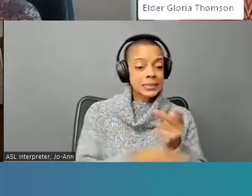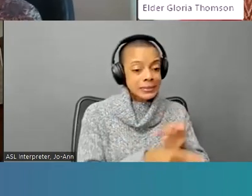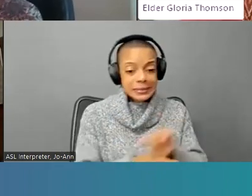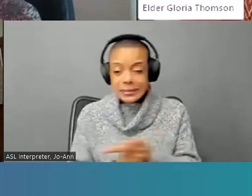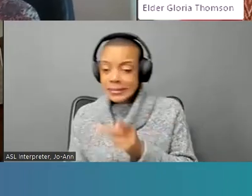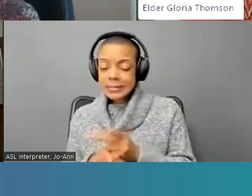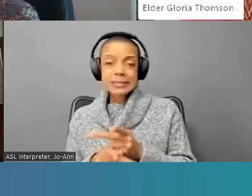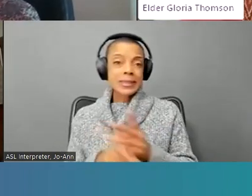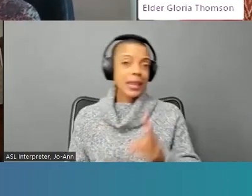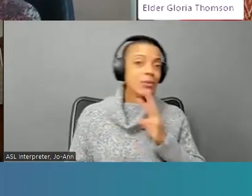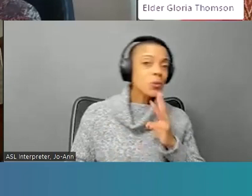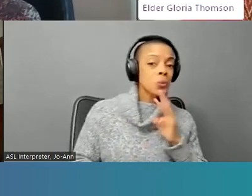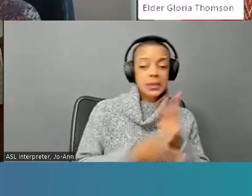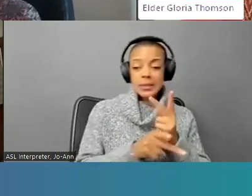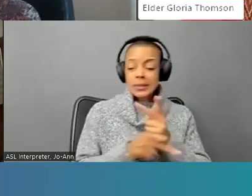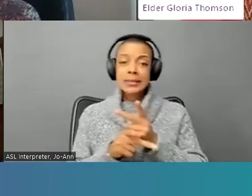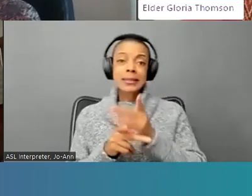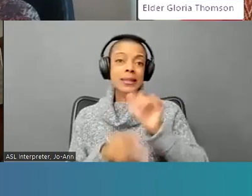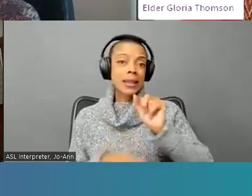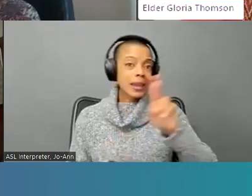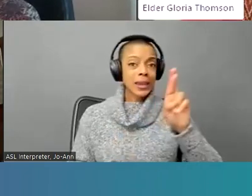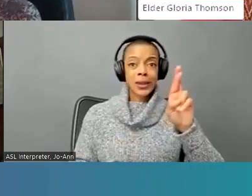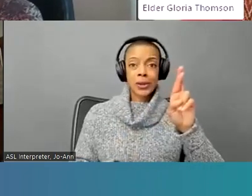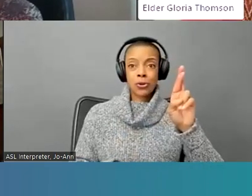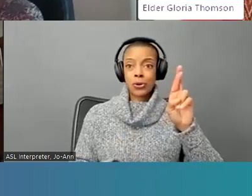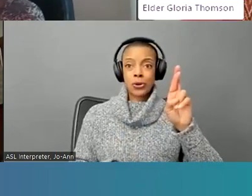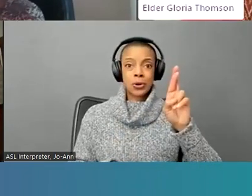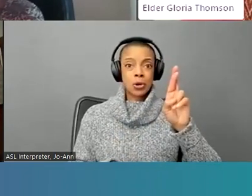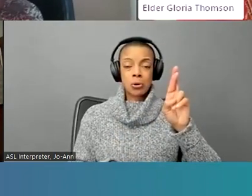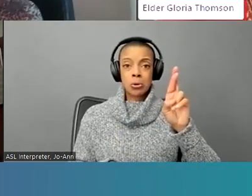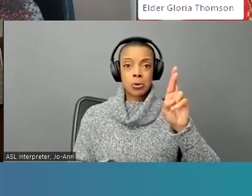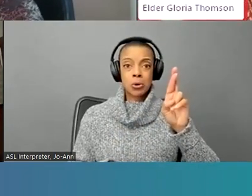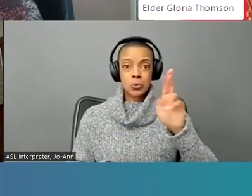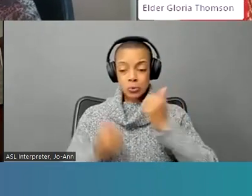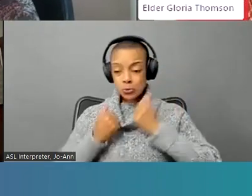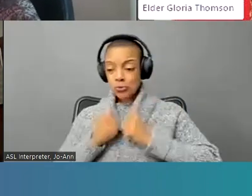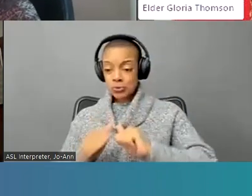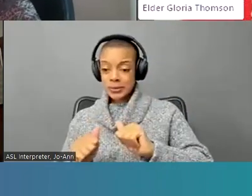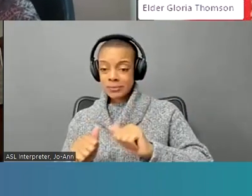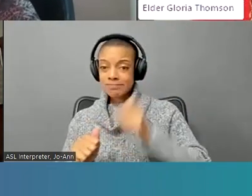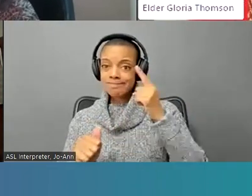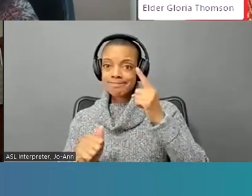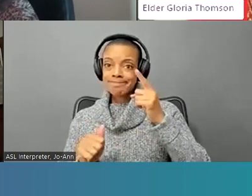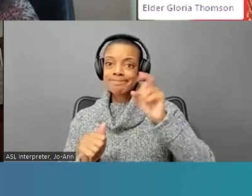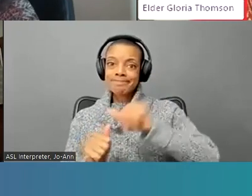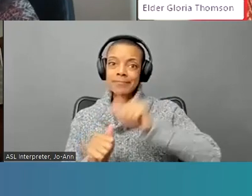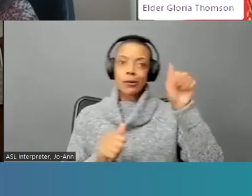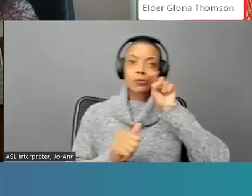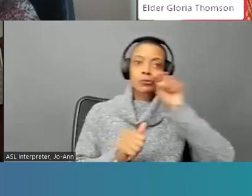air, and but we keep being overwhelmed by the processes of